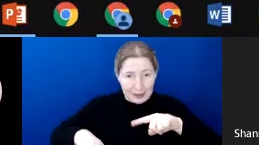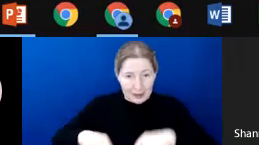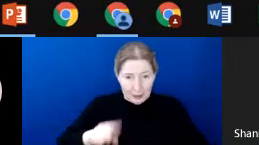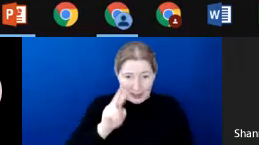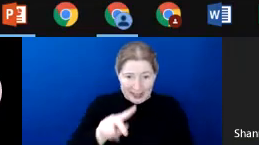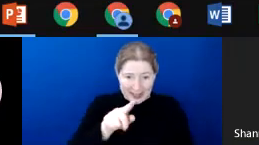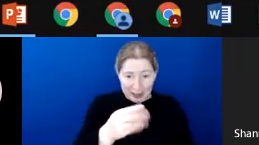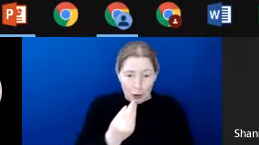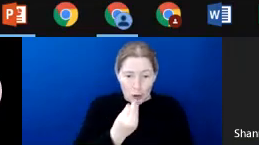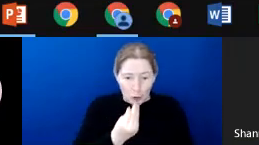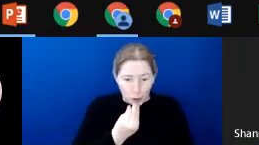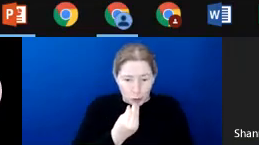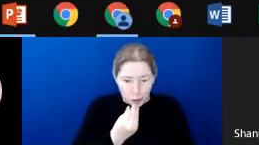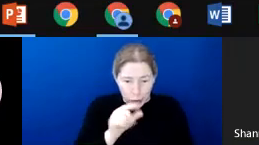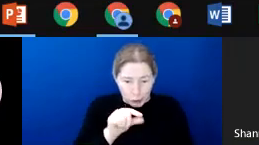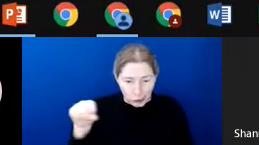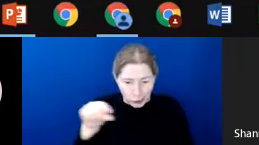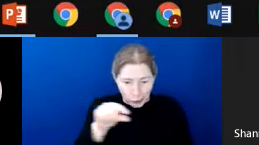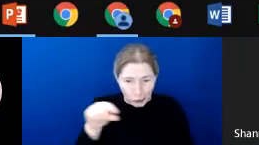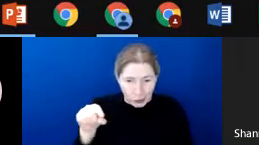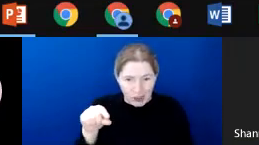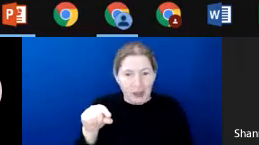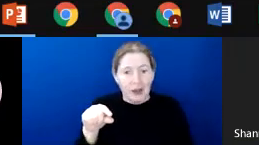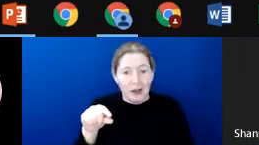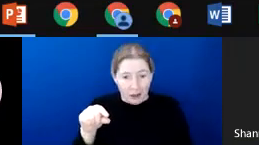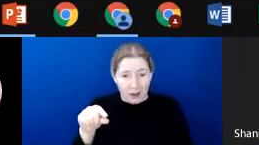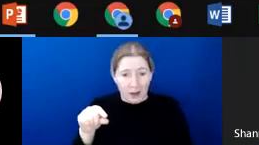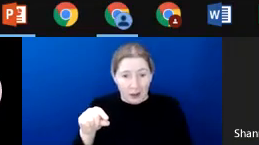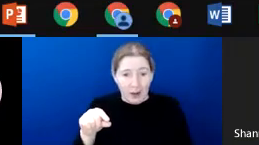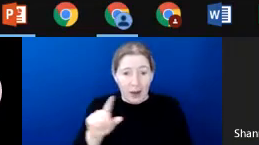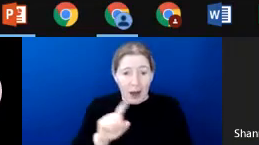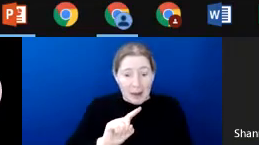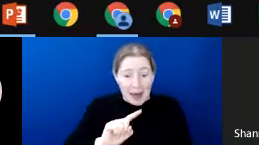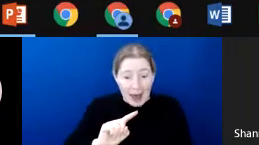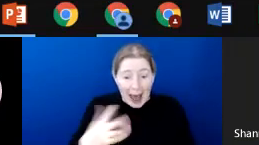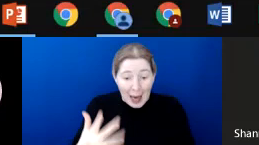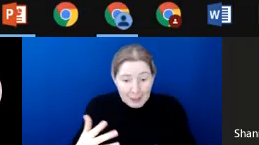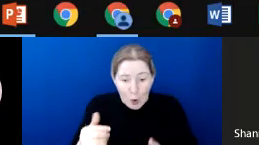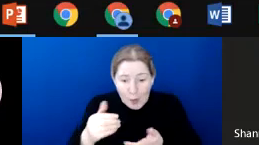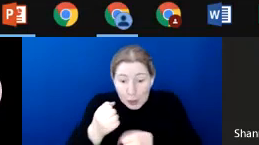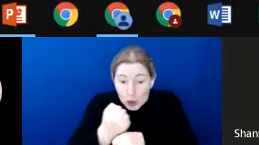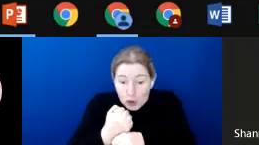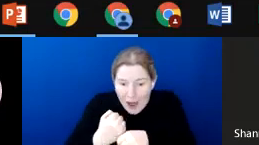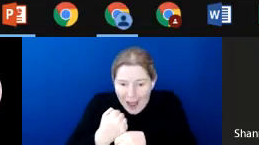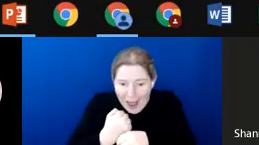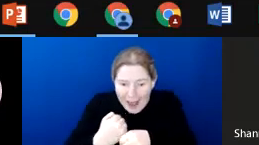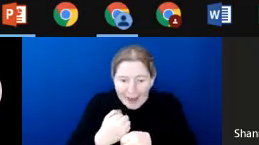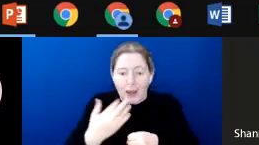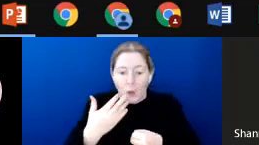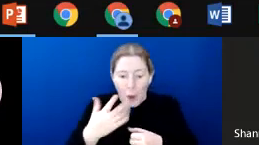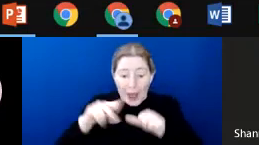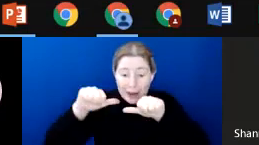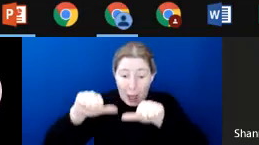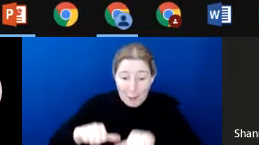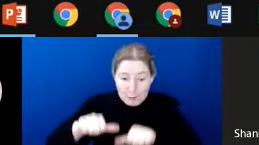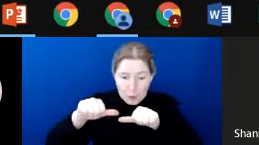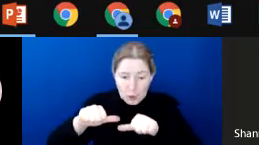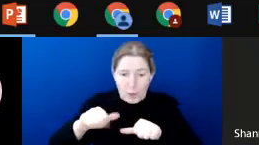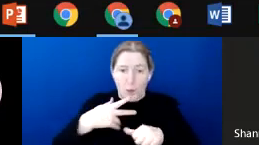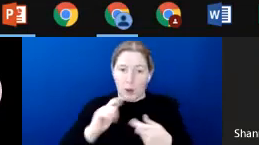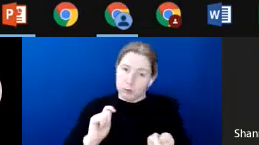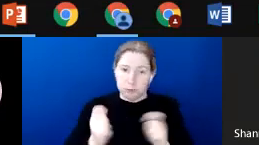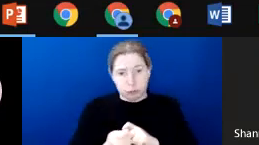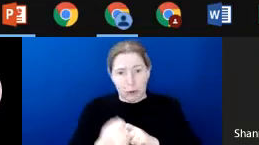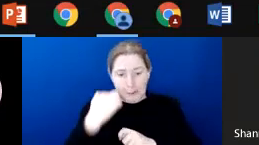the status submitted, but once it's approved, I would be able as an employee to see that it's been approved, and once it's